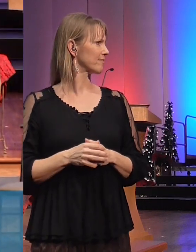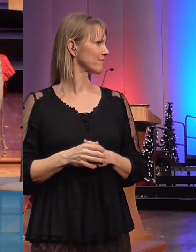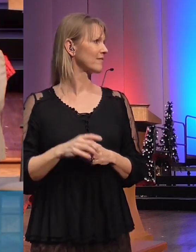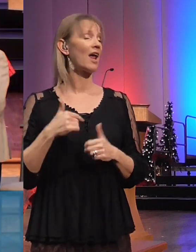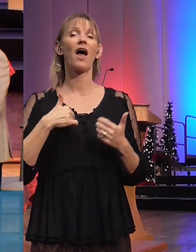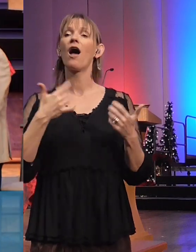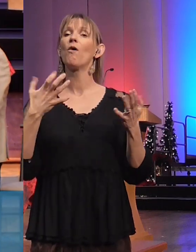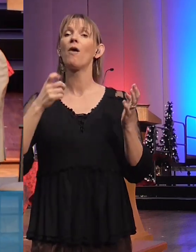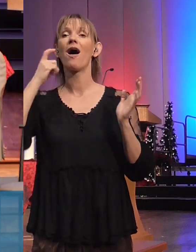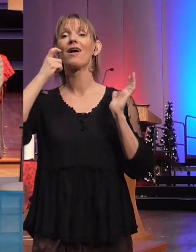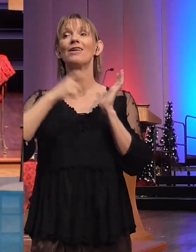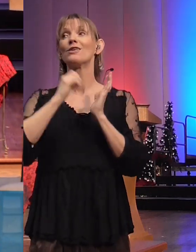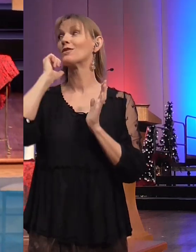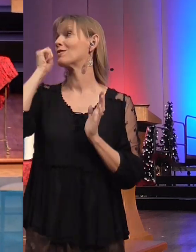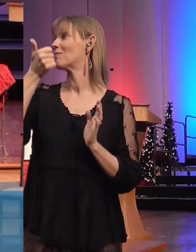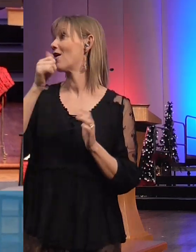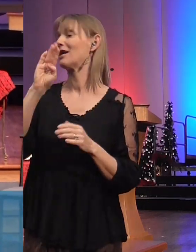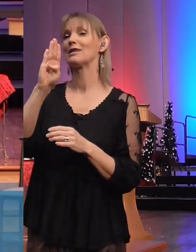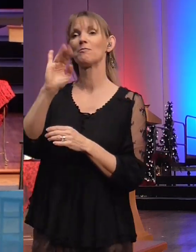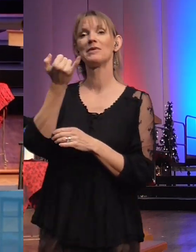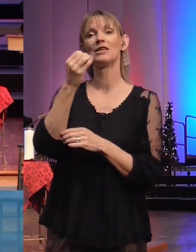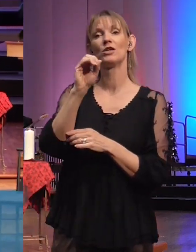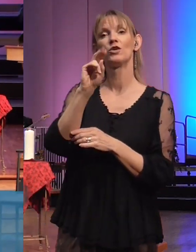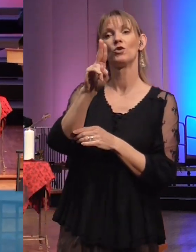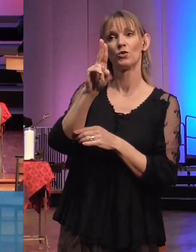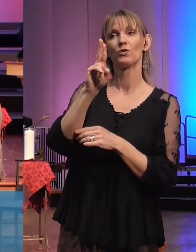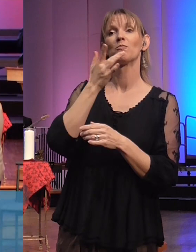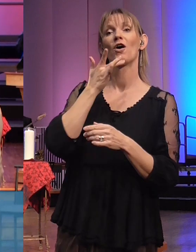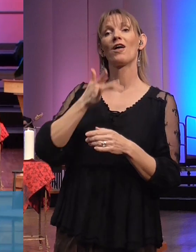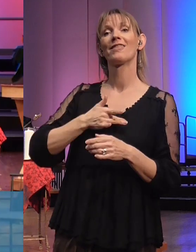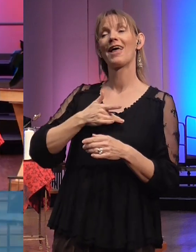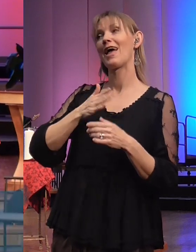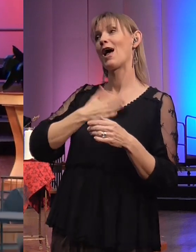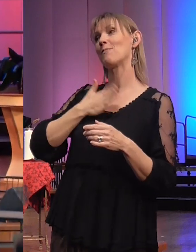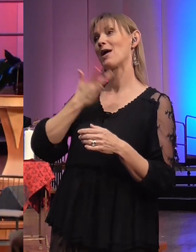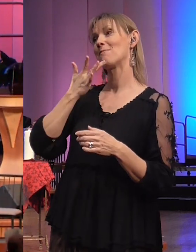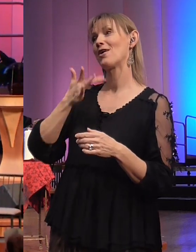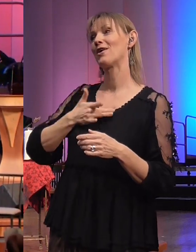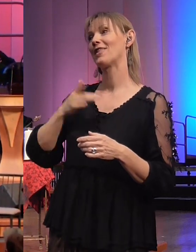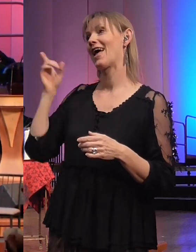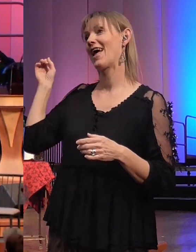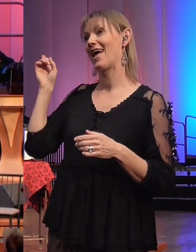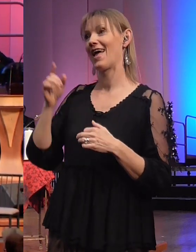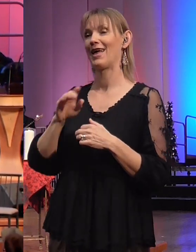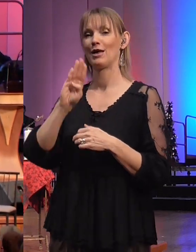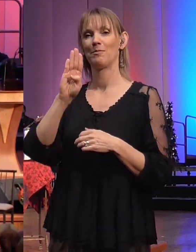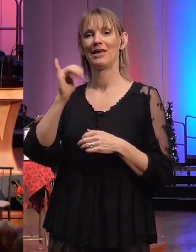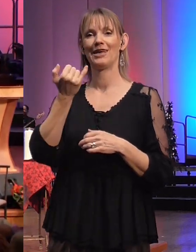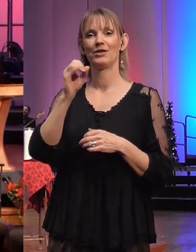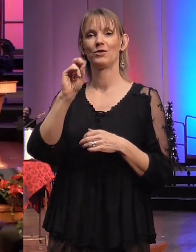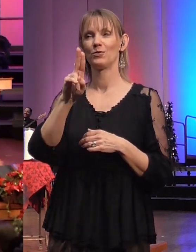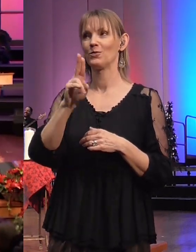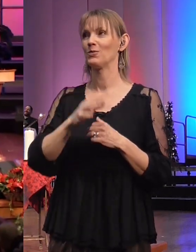I want to acknowledge tomorrow is Bijou's birthday, so happy birthday to Bijou!